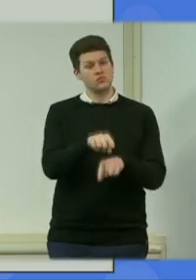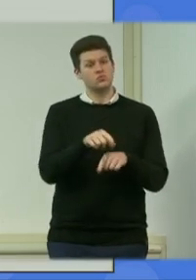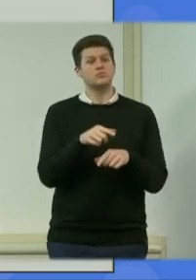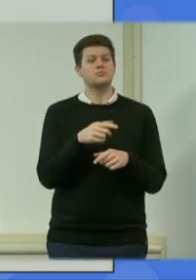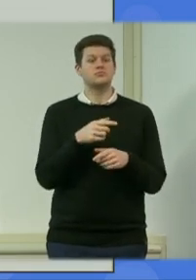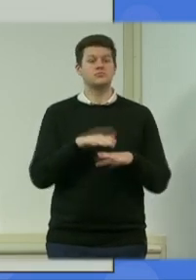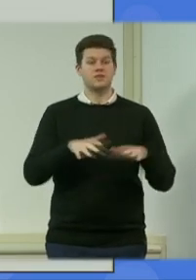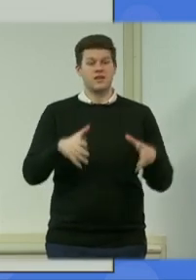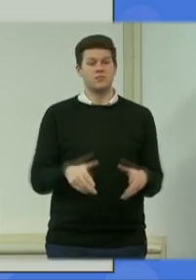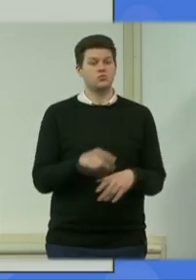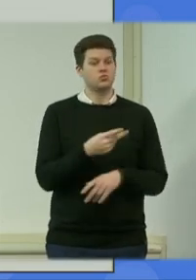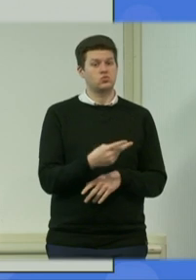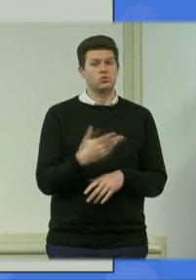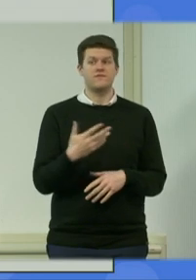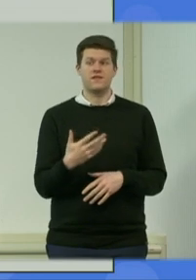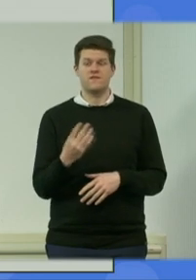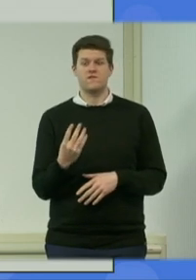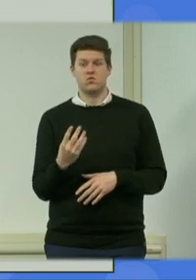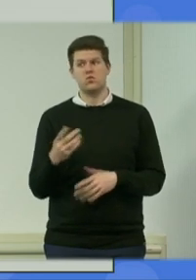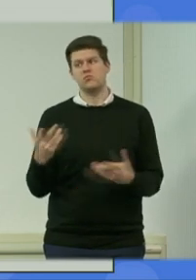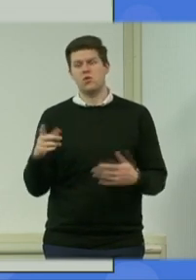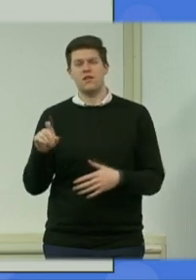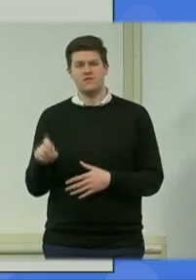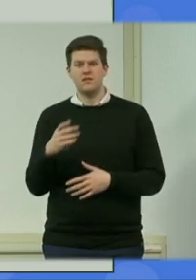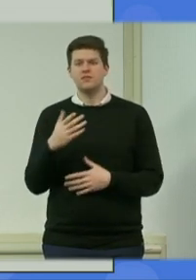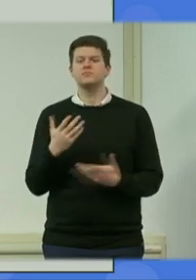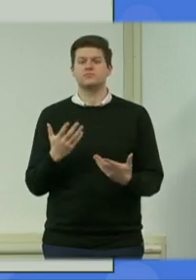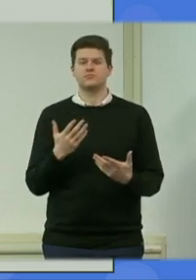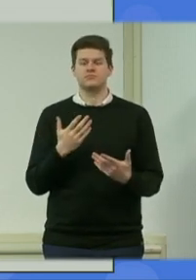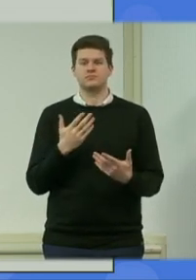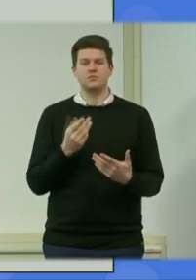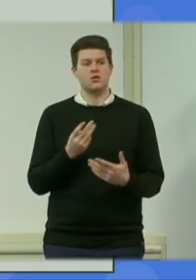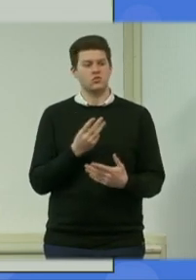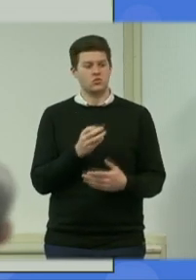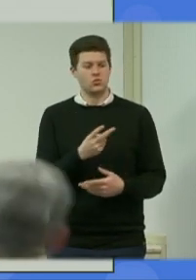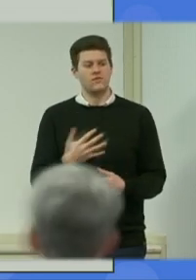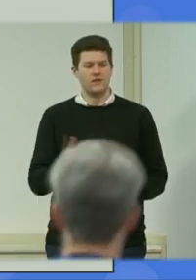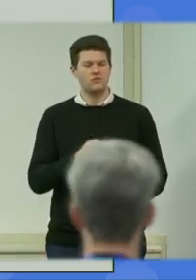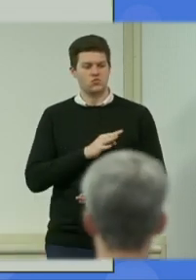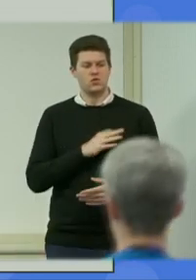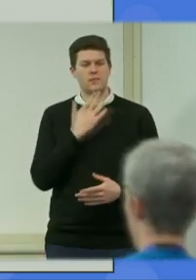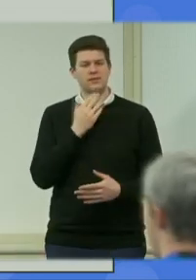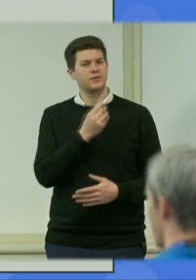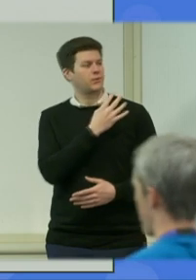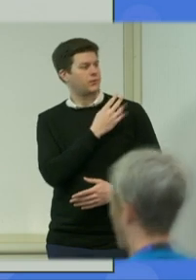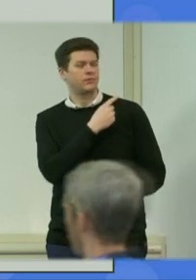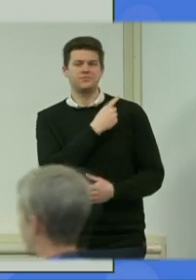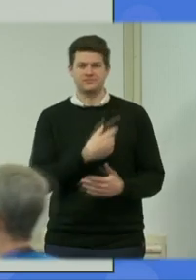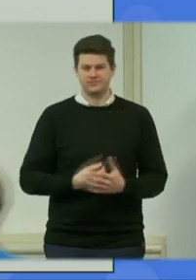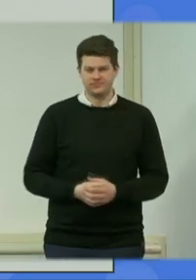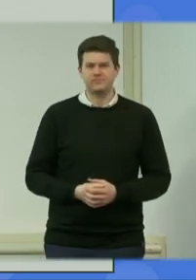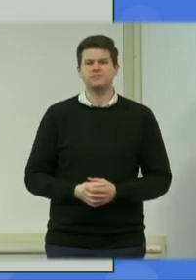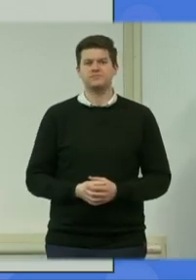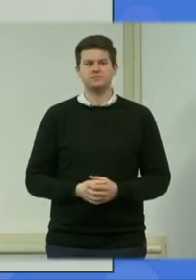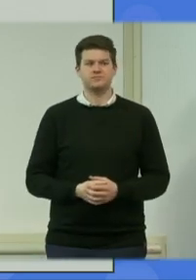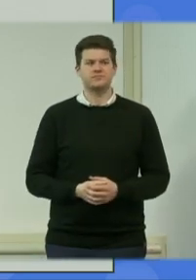11, at 35 past, please make sure you're in the main room and ready to go. If you're on tables 3, 7, 13, 14,